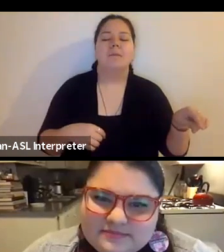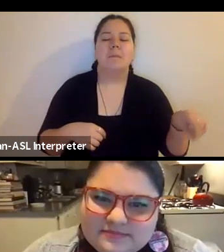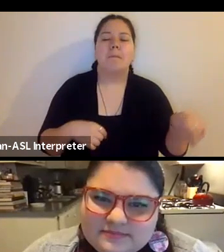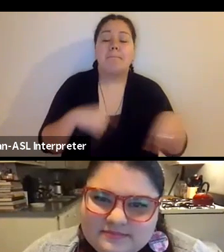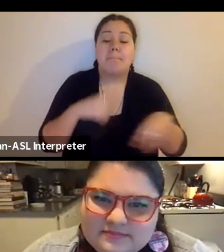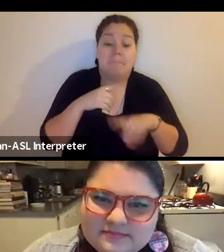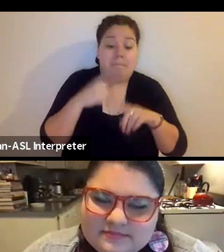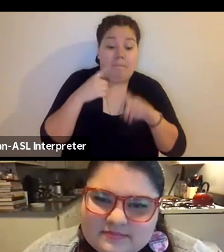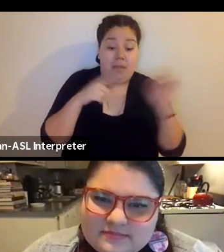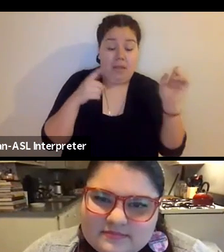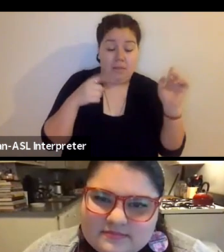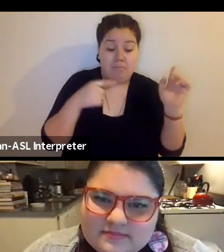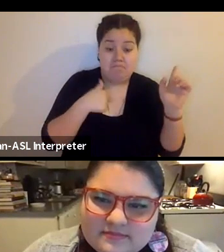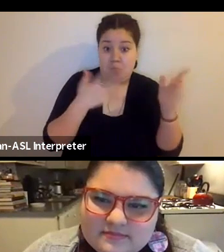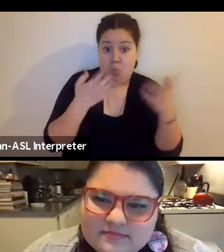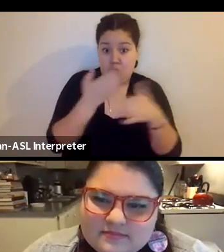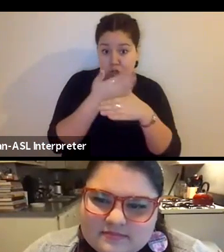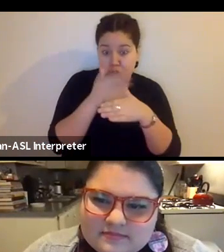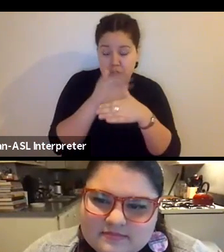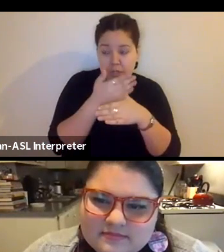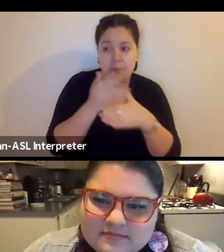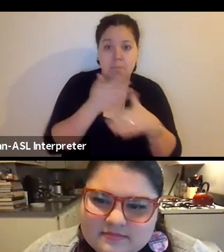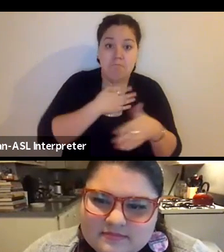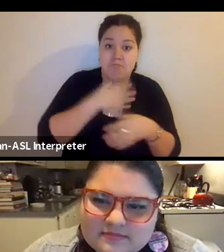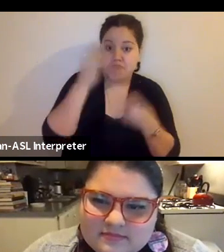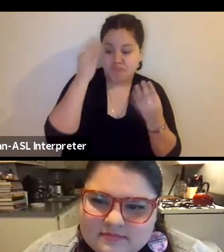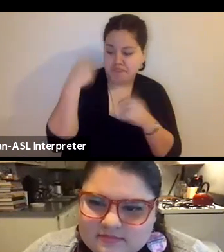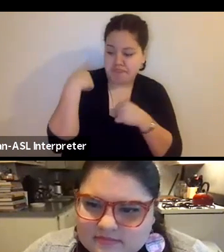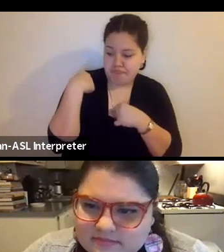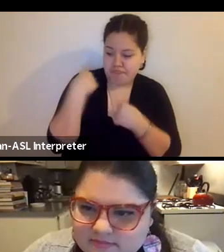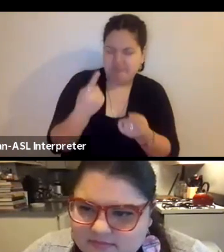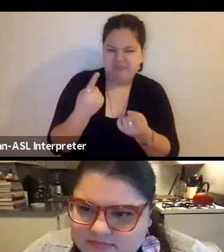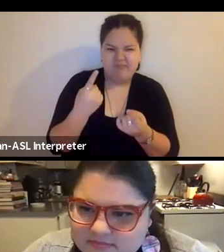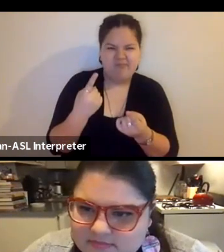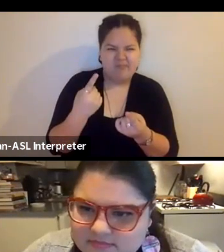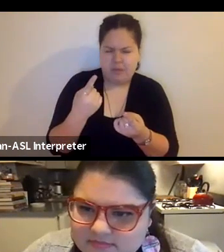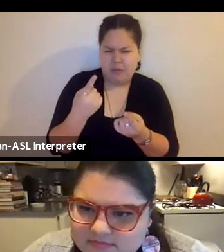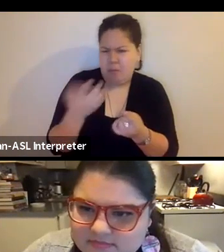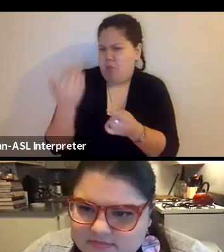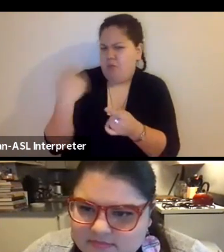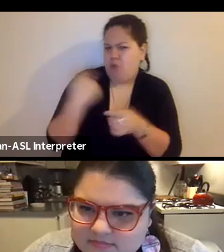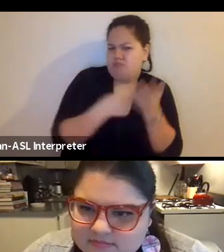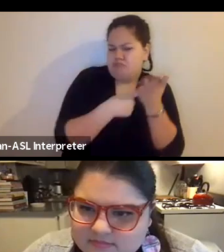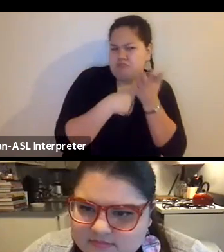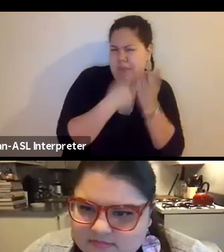What I've been thinking about is, we spoke about this kind of early on